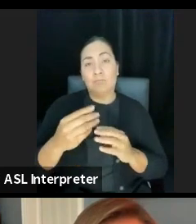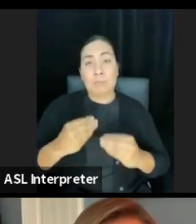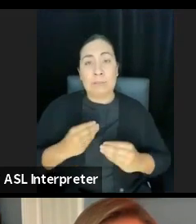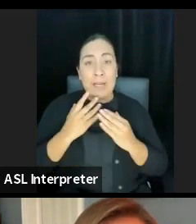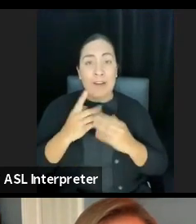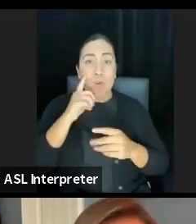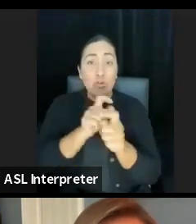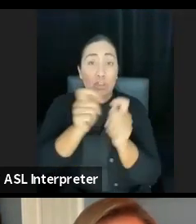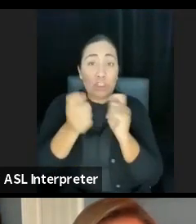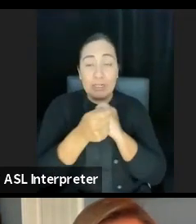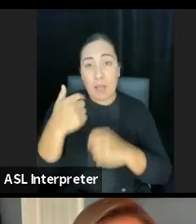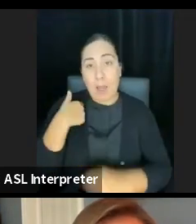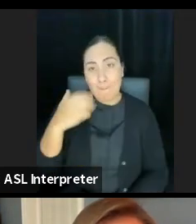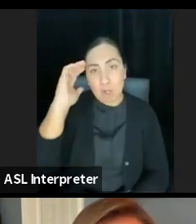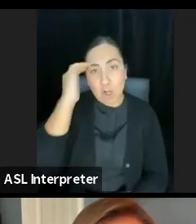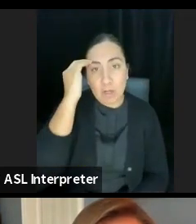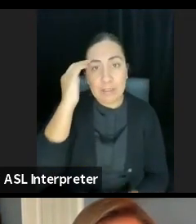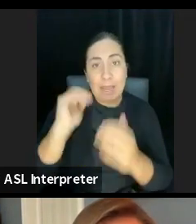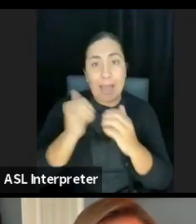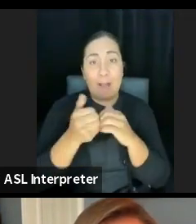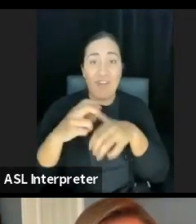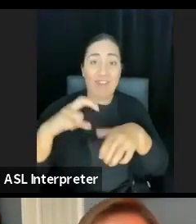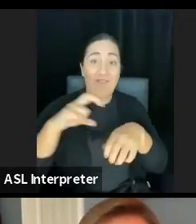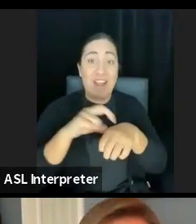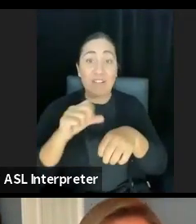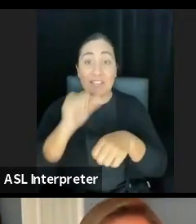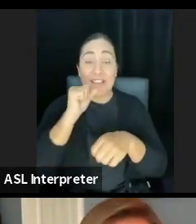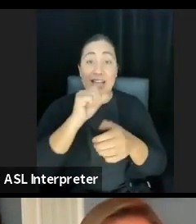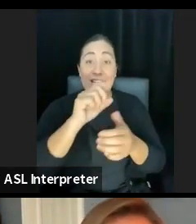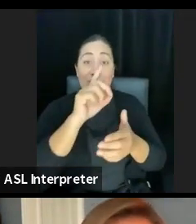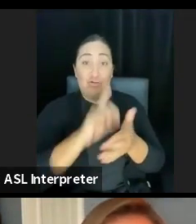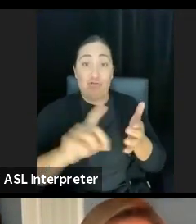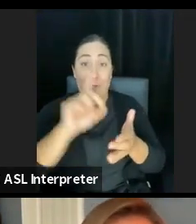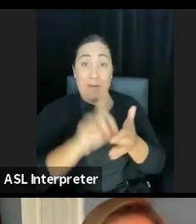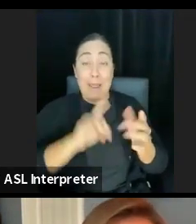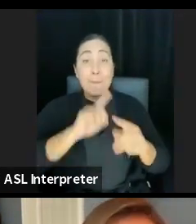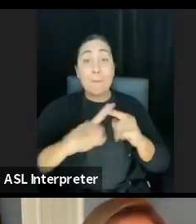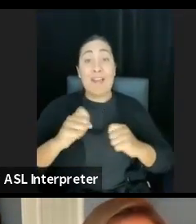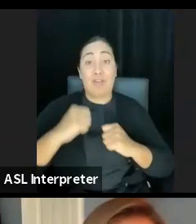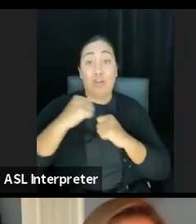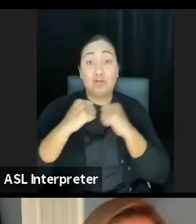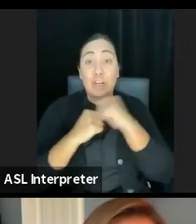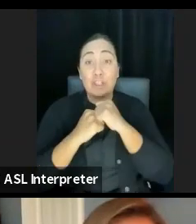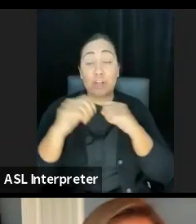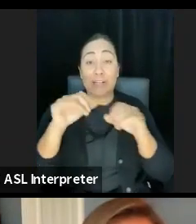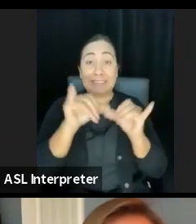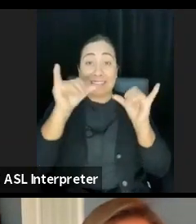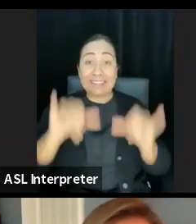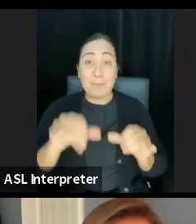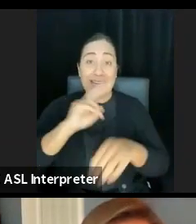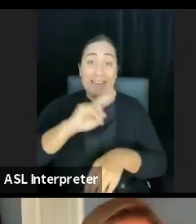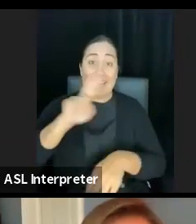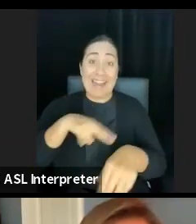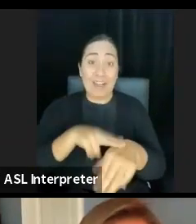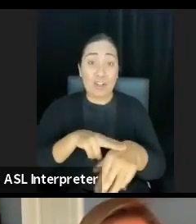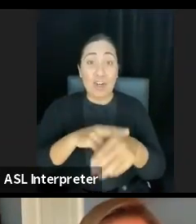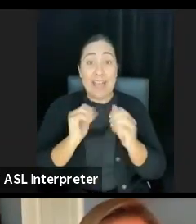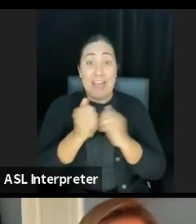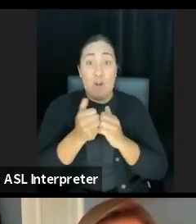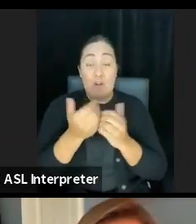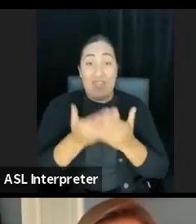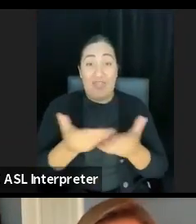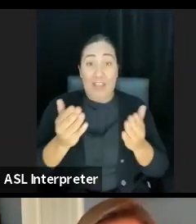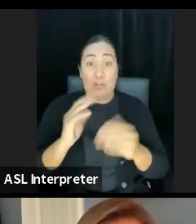conscious of how the virus doesn't discriminate, but that the structures and the systemic nature of how things have been certainly does.